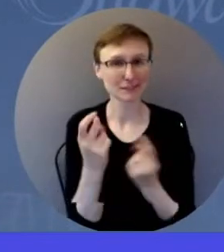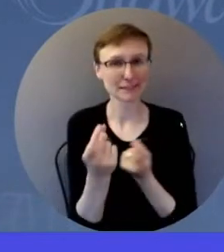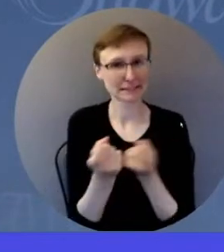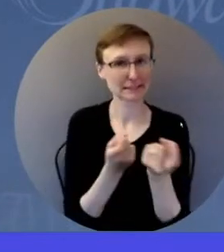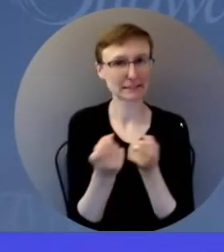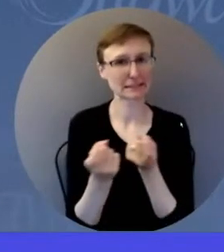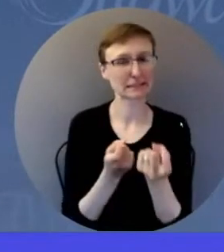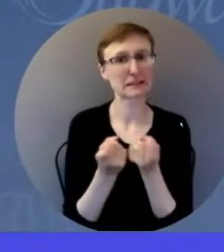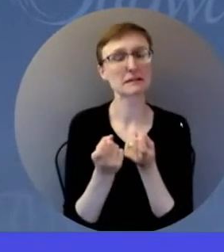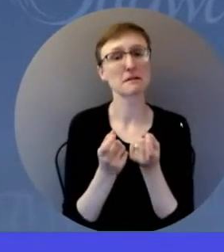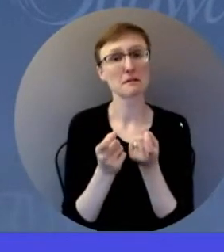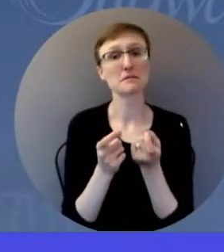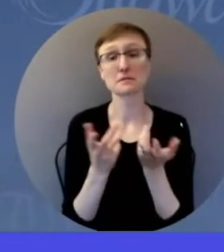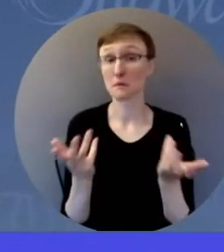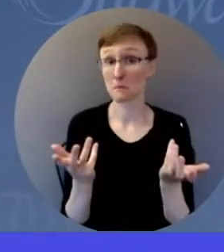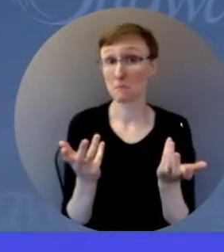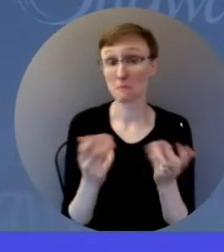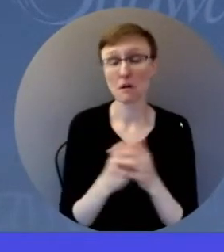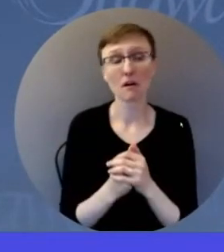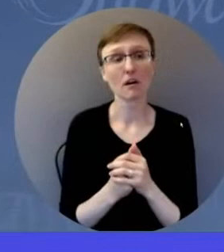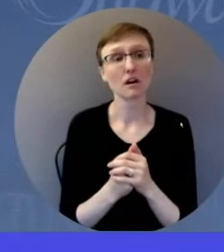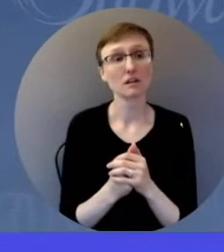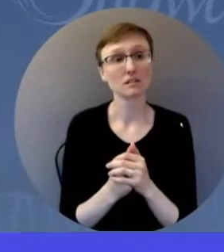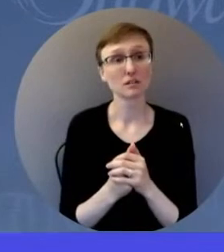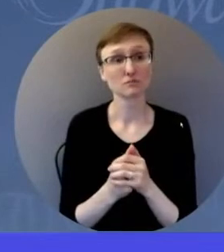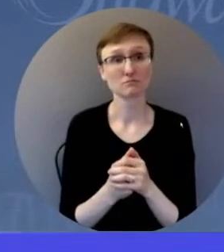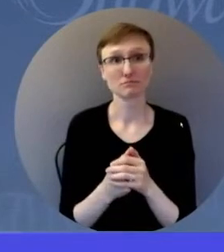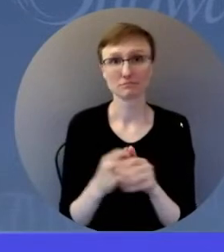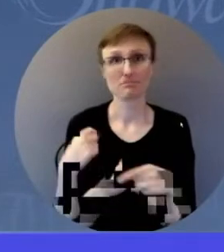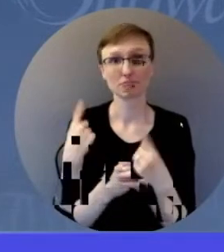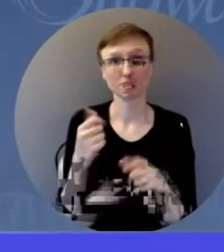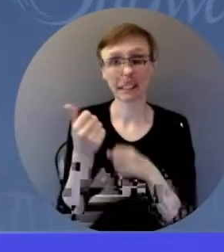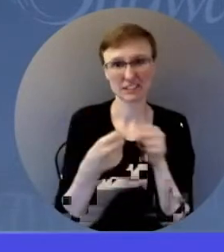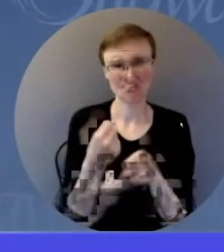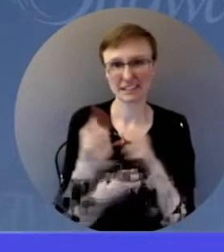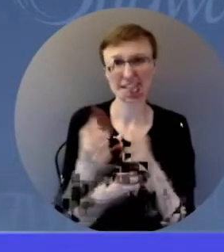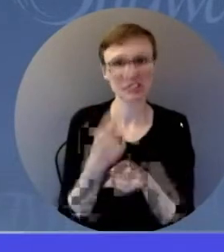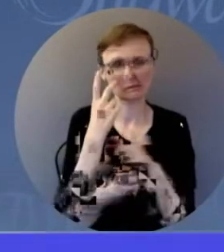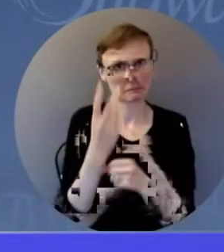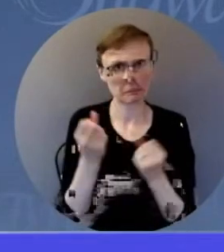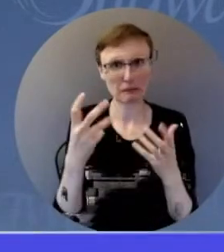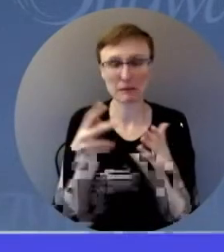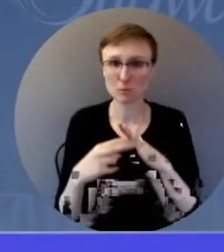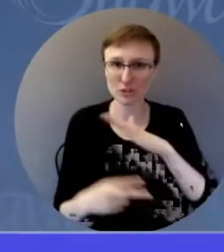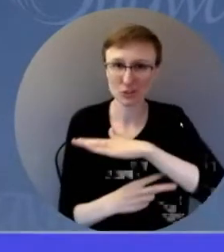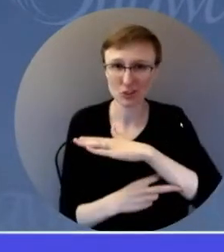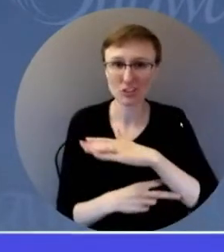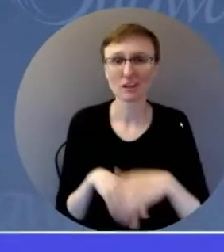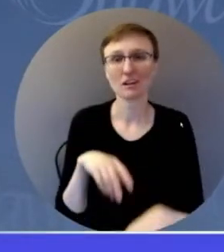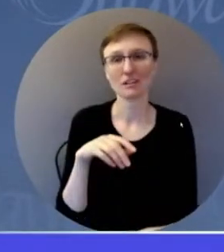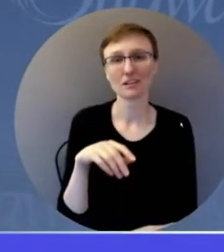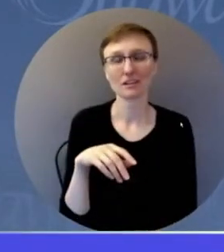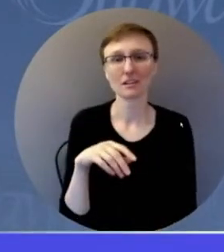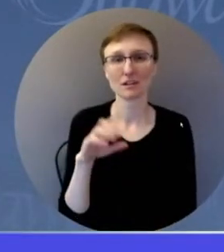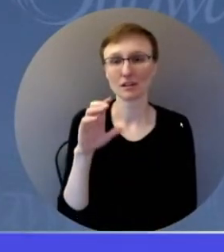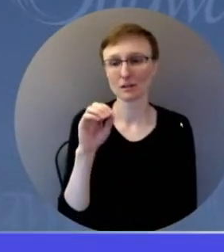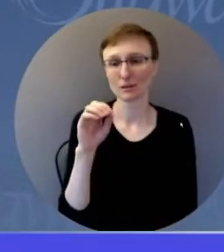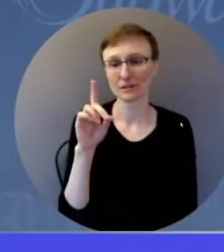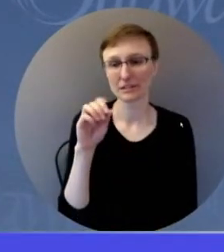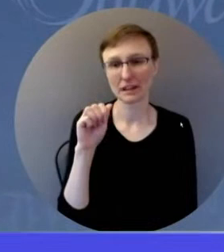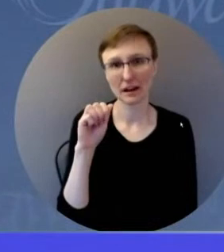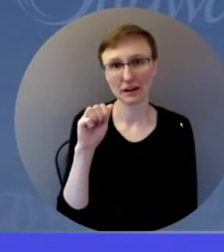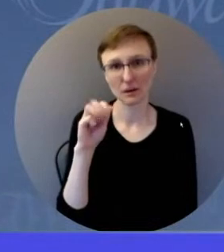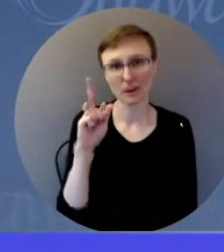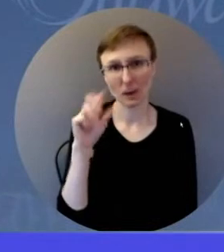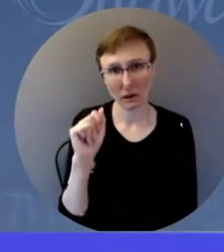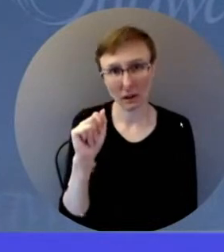10 years. You think of the Flora Footbridge and the Odawa Crossing and Overbrook Sandy Hill and the Rideau River Bridge